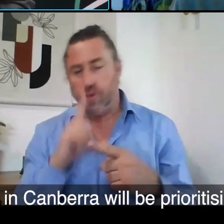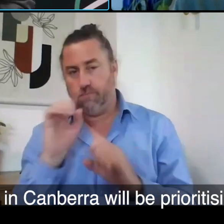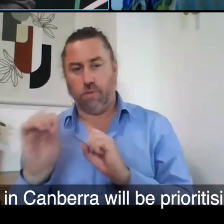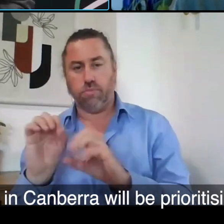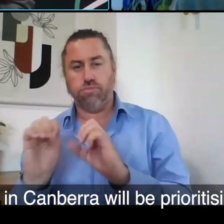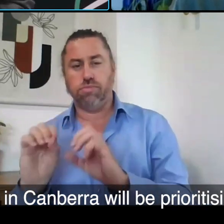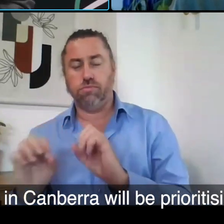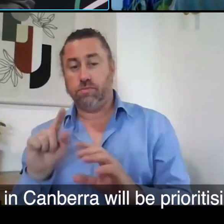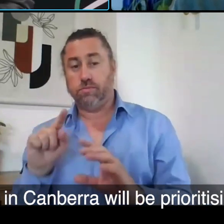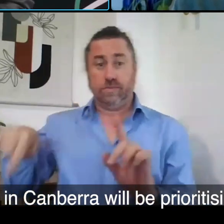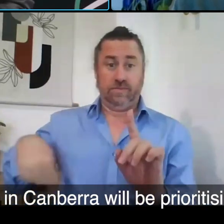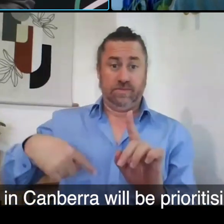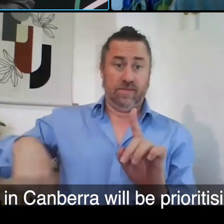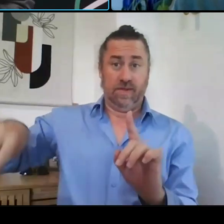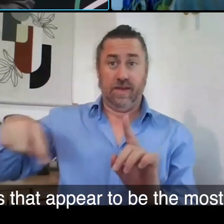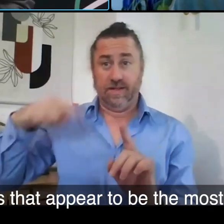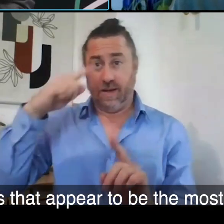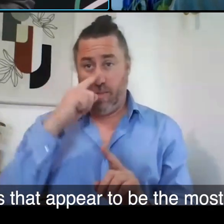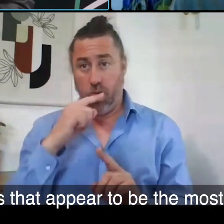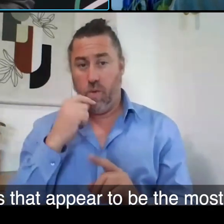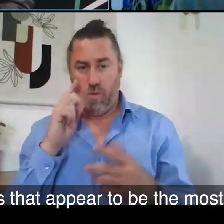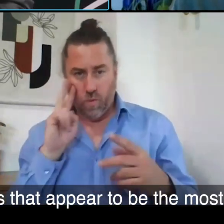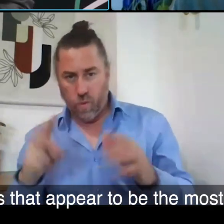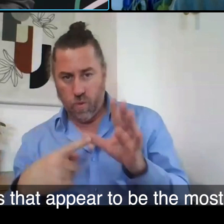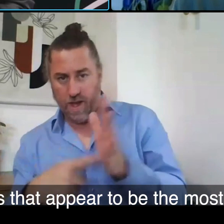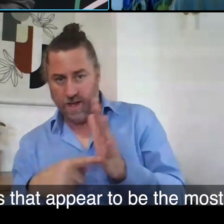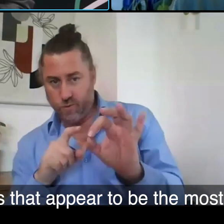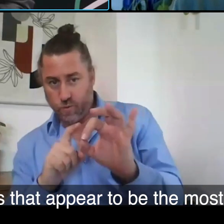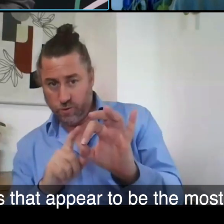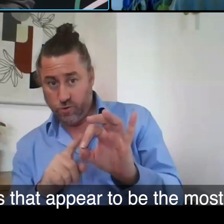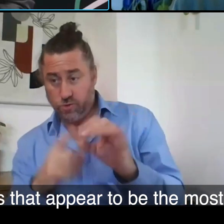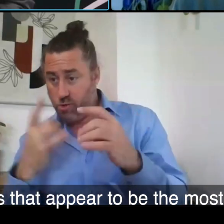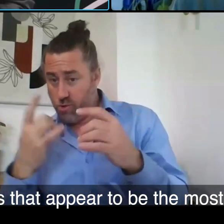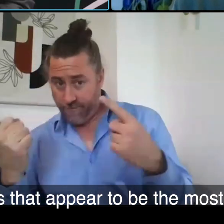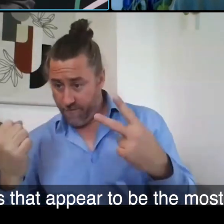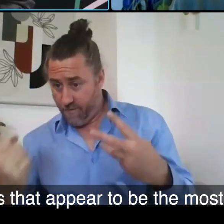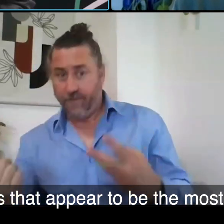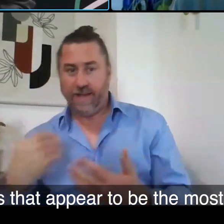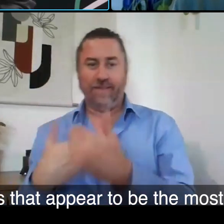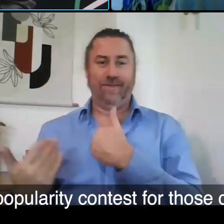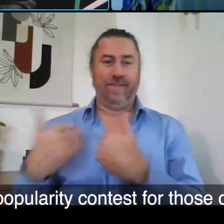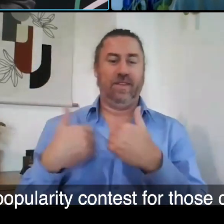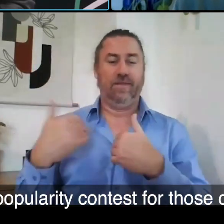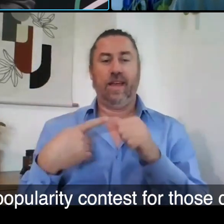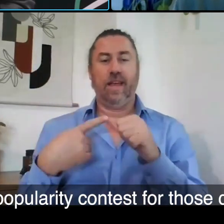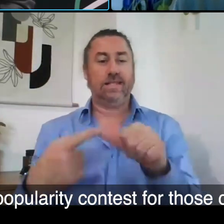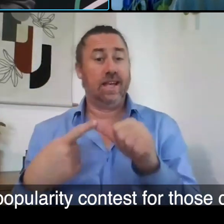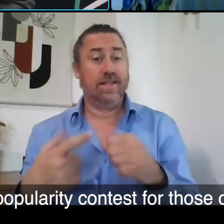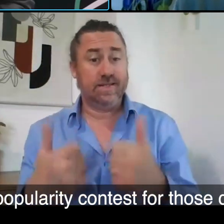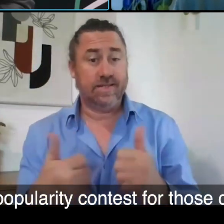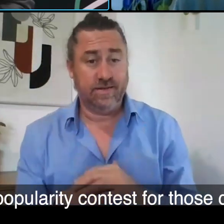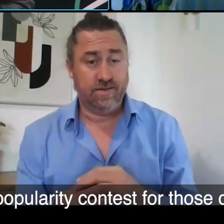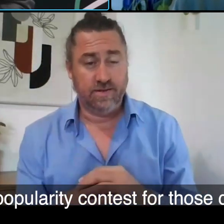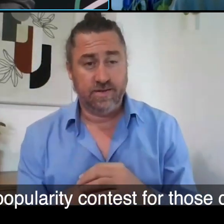here in the room in Canberra will be prioritising those questions that appear to be the most popular. So it is